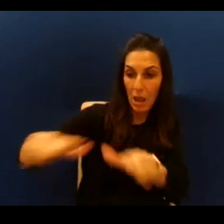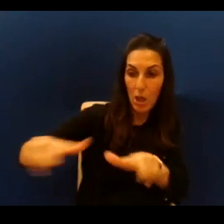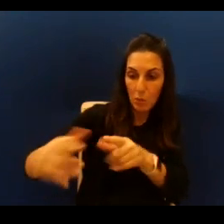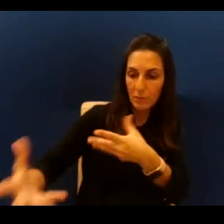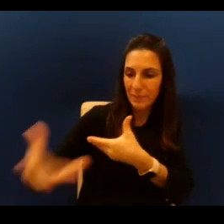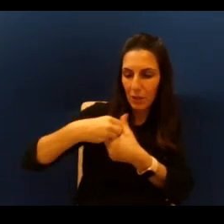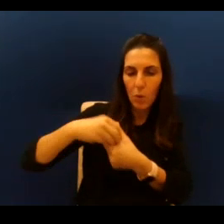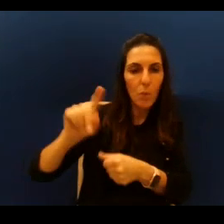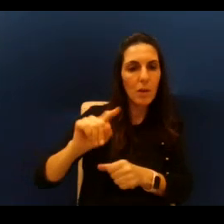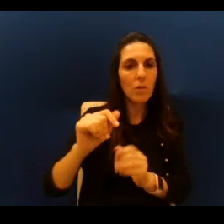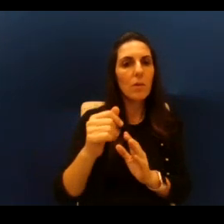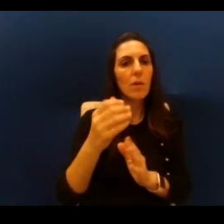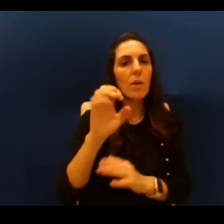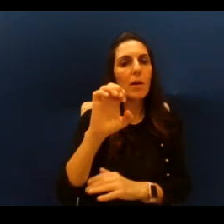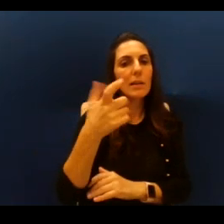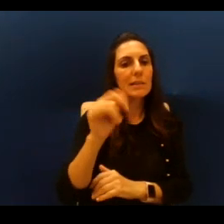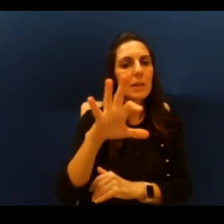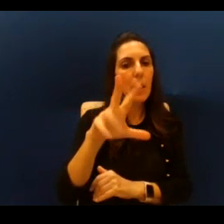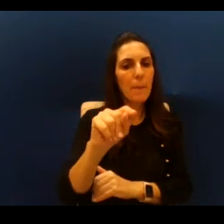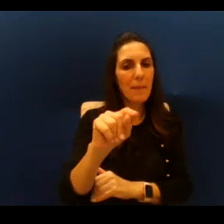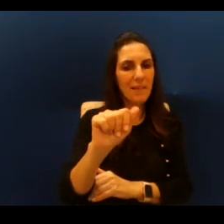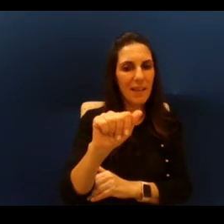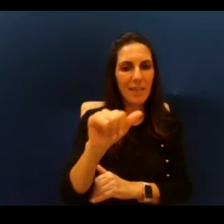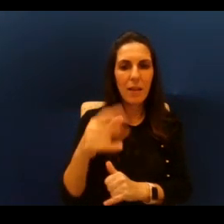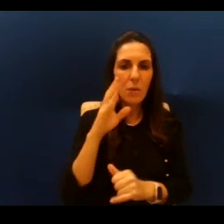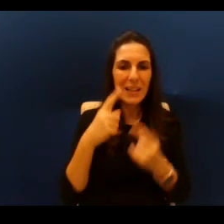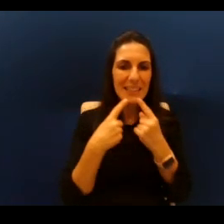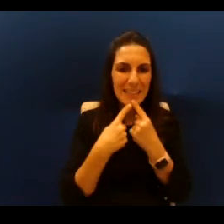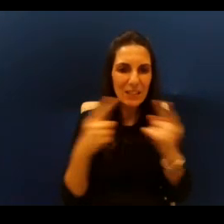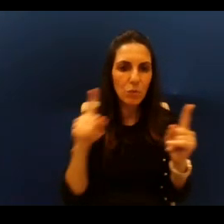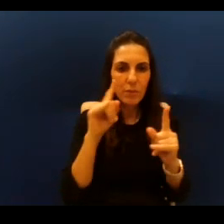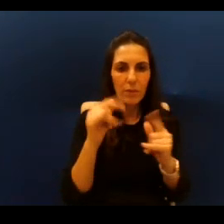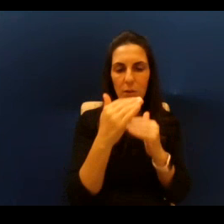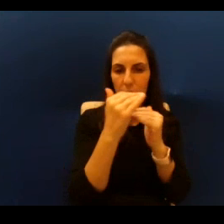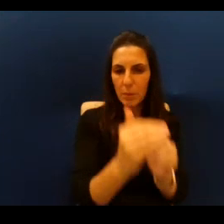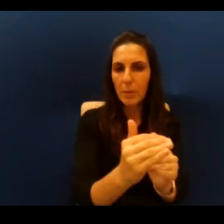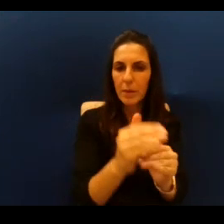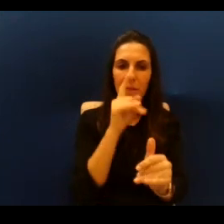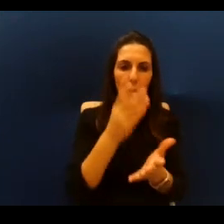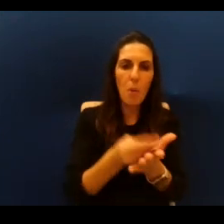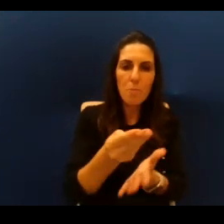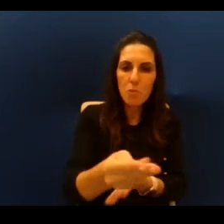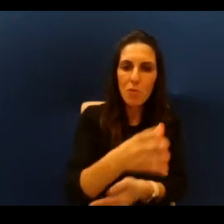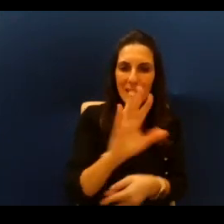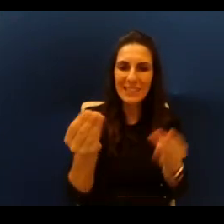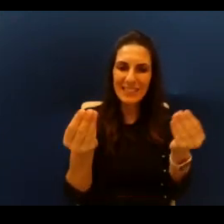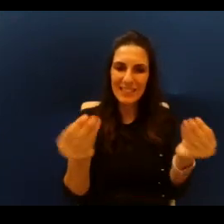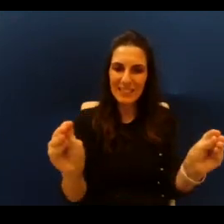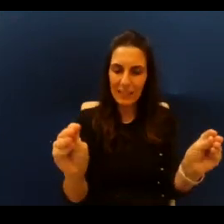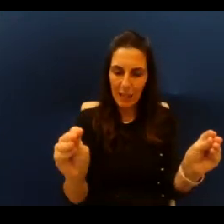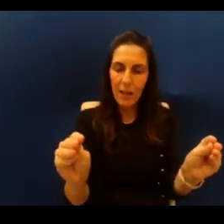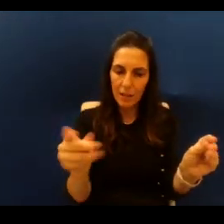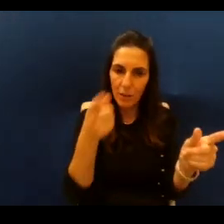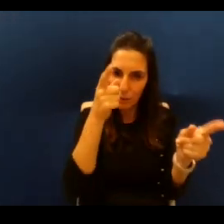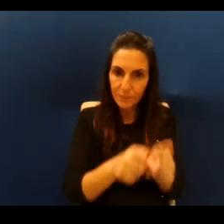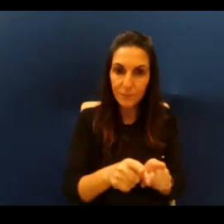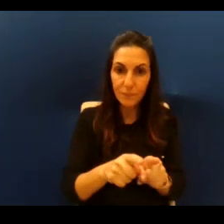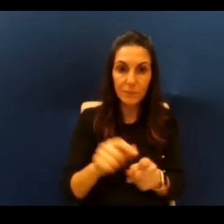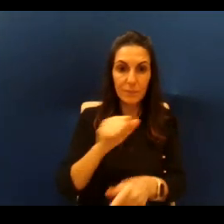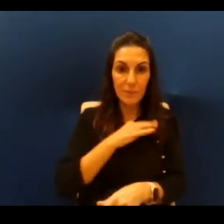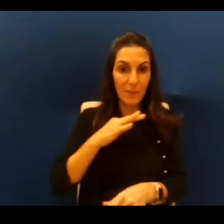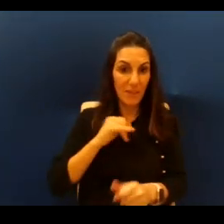A. It's a declaration of restriction to the purchase and sale agreement. Staff and legal counsel do not find